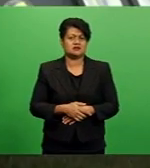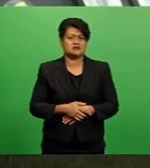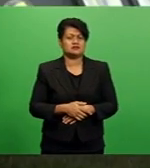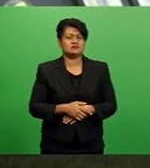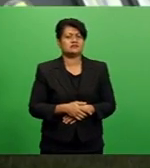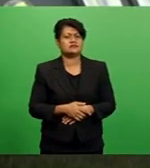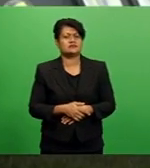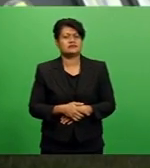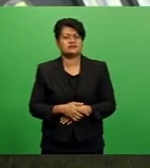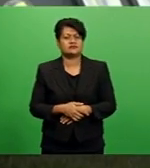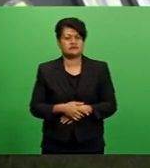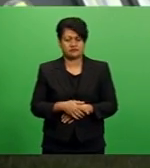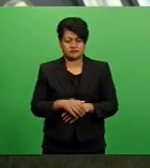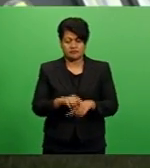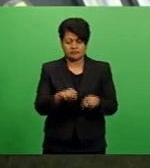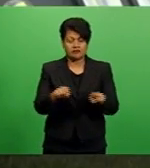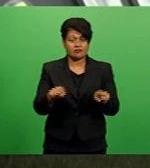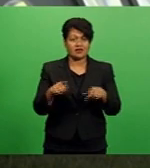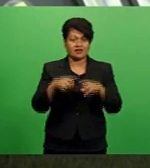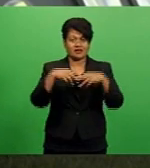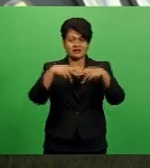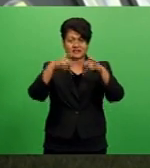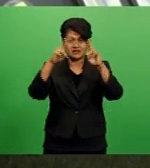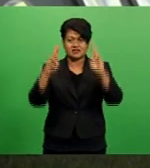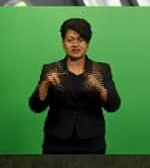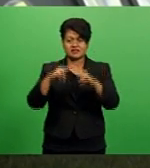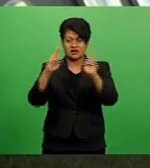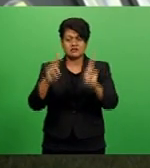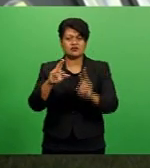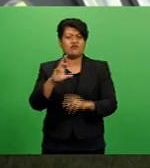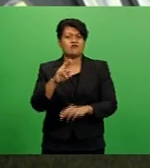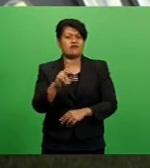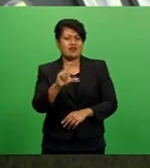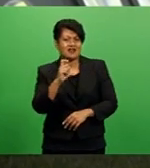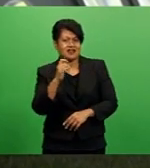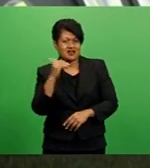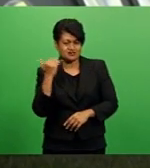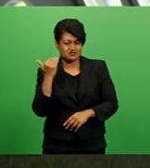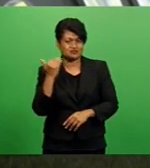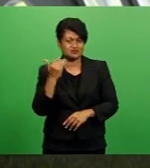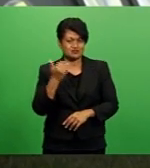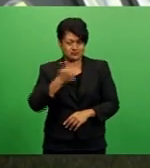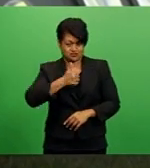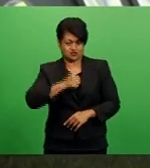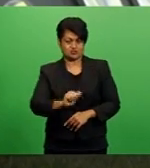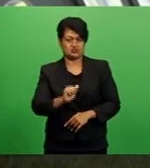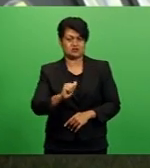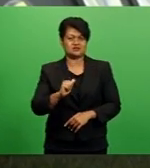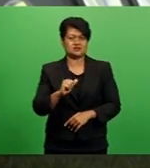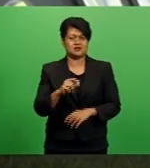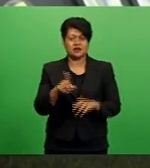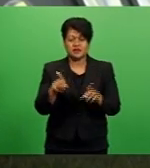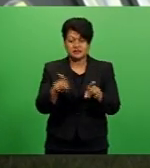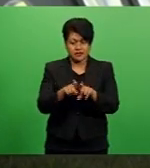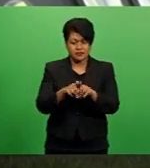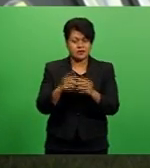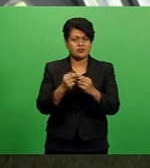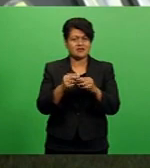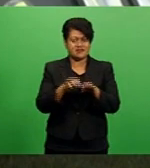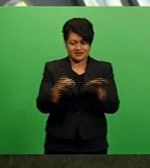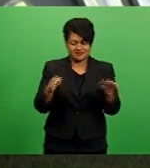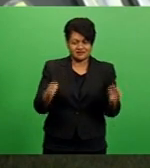purposes. This is one of the 9 tents erected as temporary classrooms for Lekutu Secondary School. When fitted with desks and chairs,